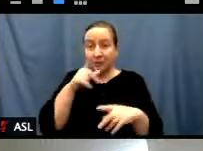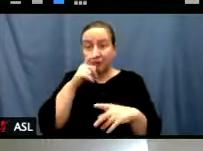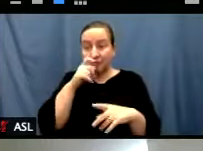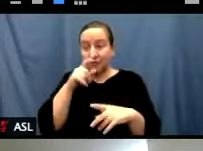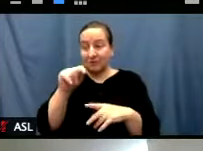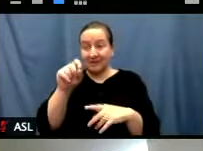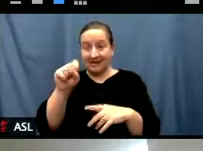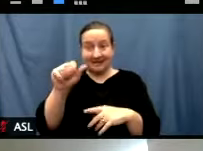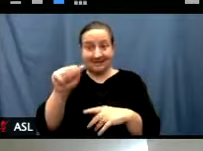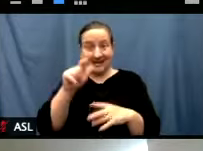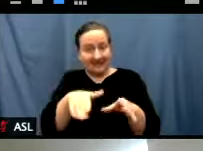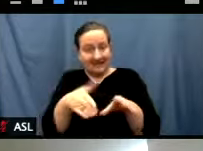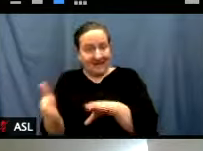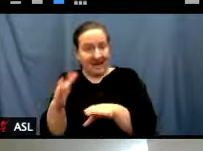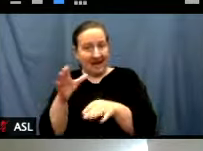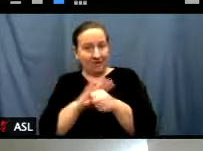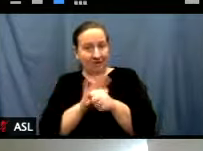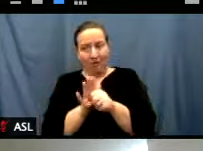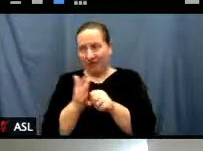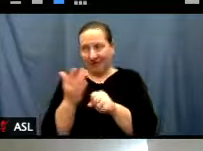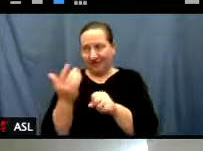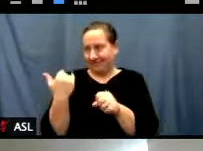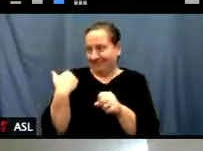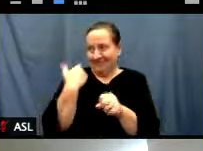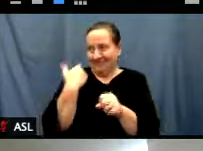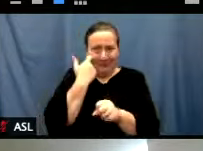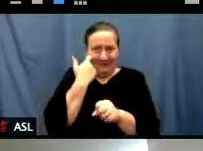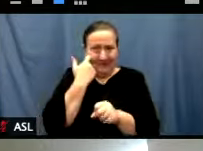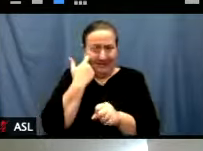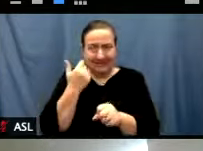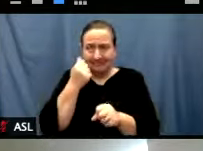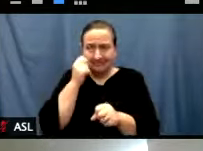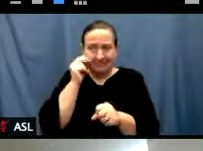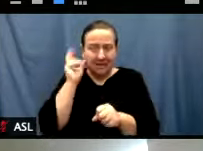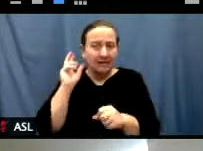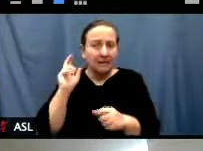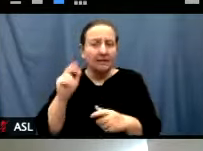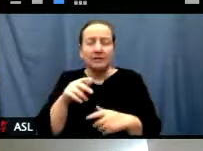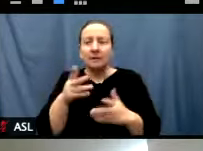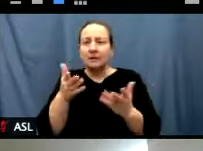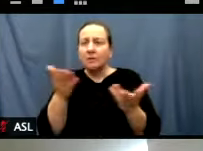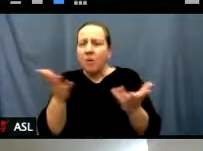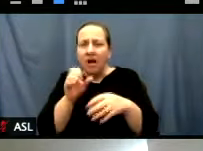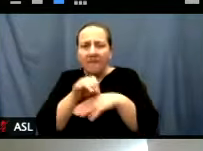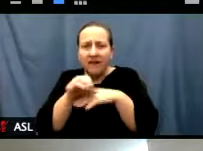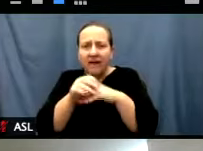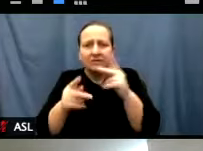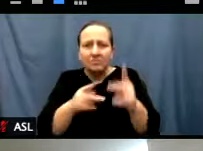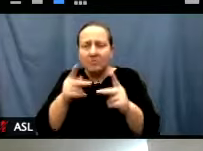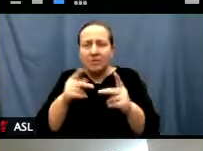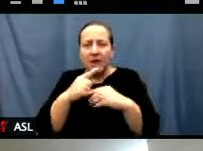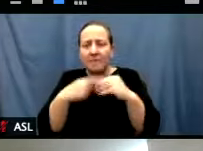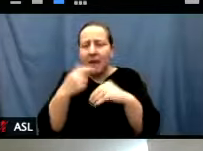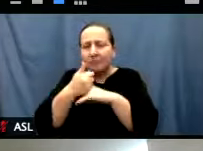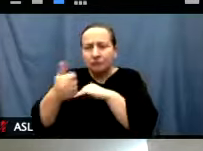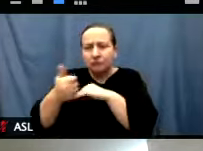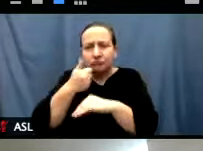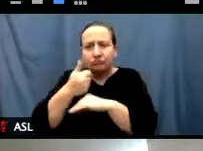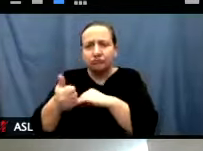so here. Can you just talk about what you'd advise for people regarding travel?